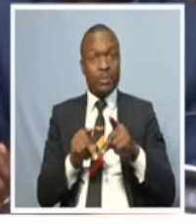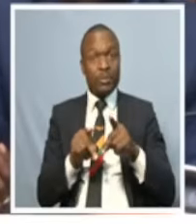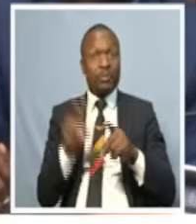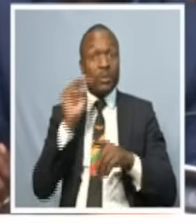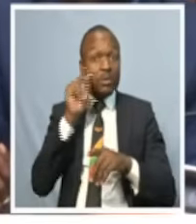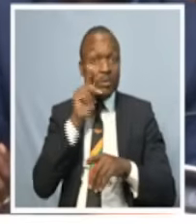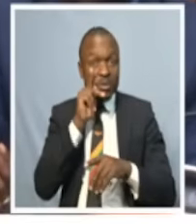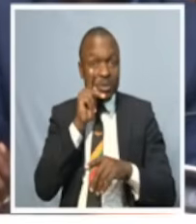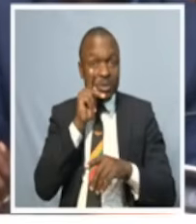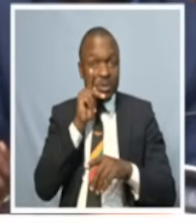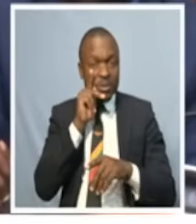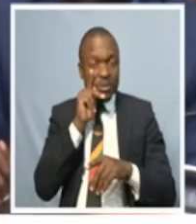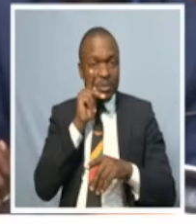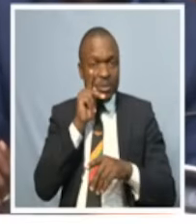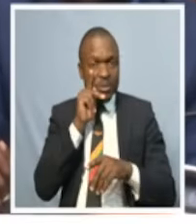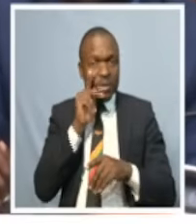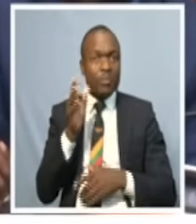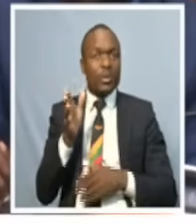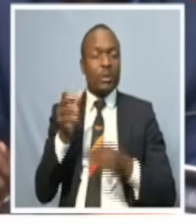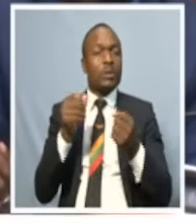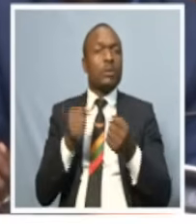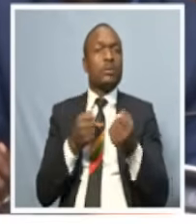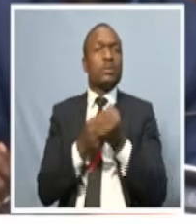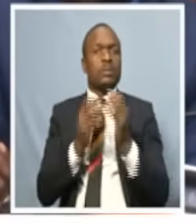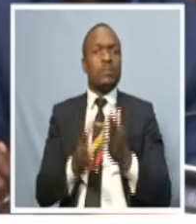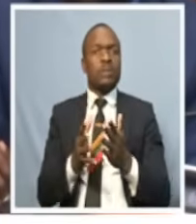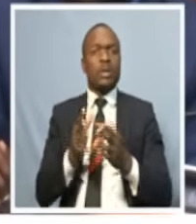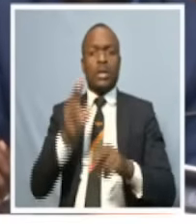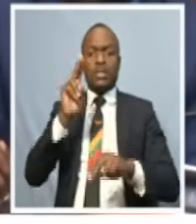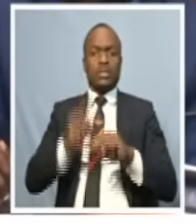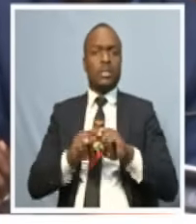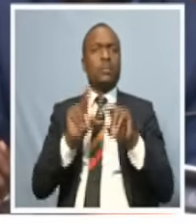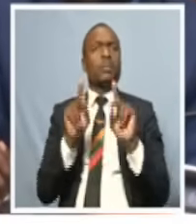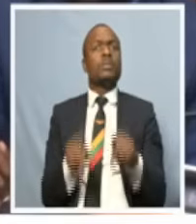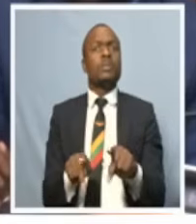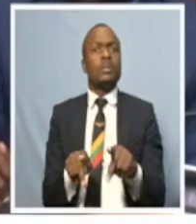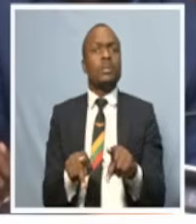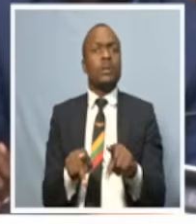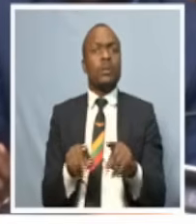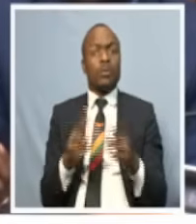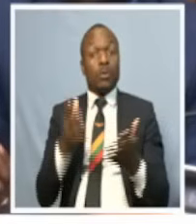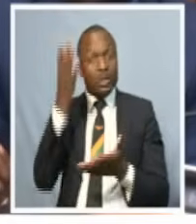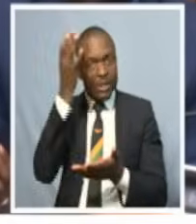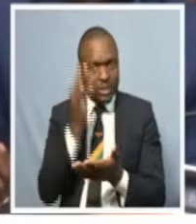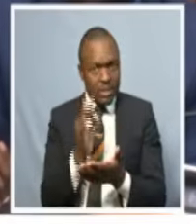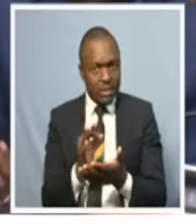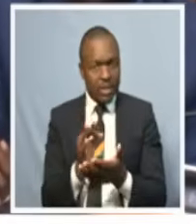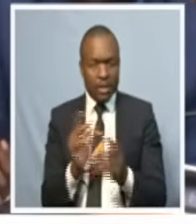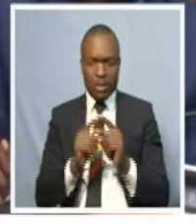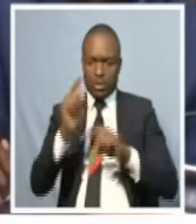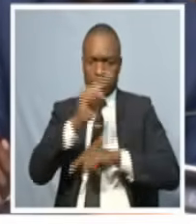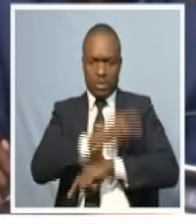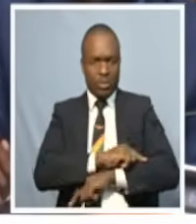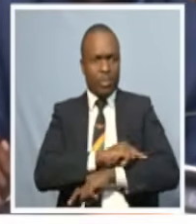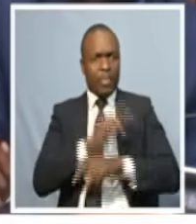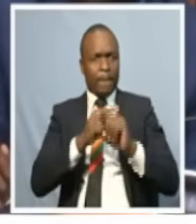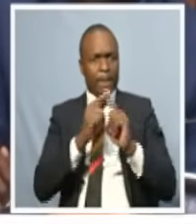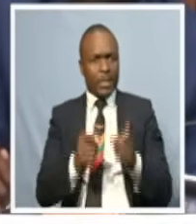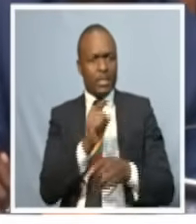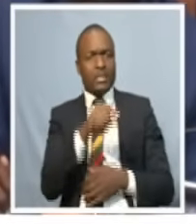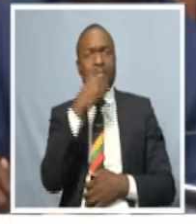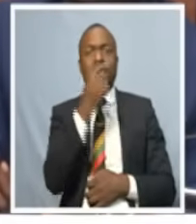a UPND cadre, either a chairman, either the secretary. And today we are being told